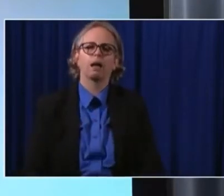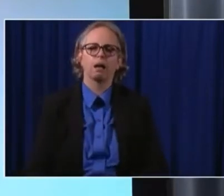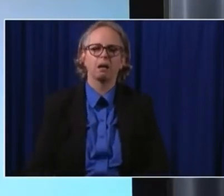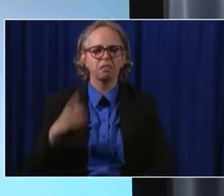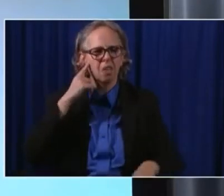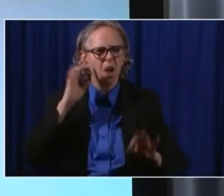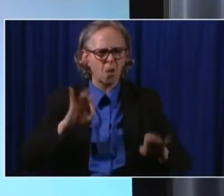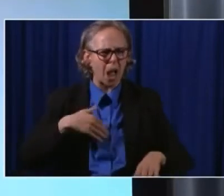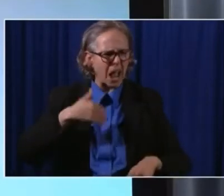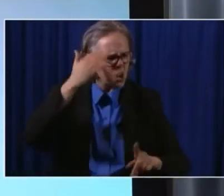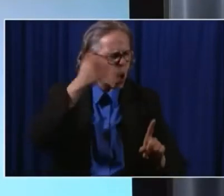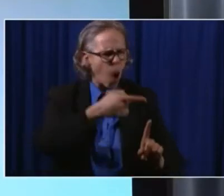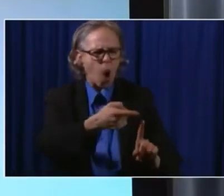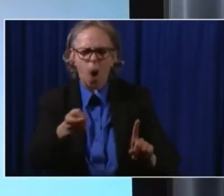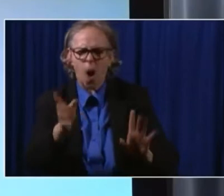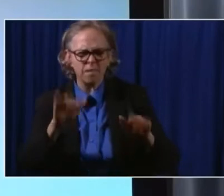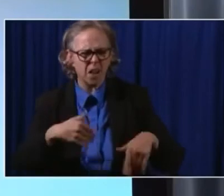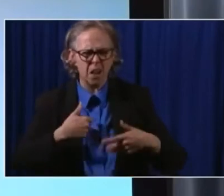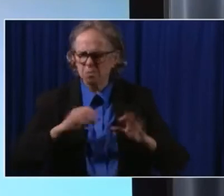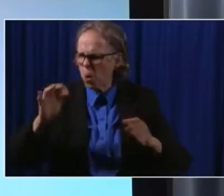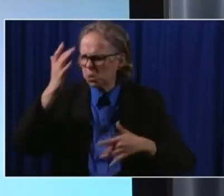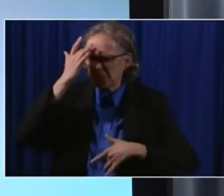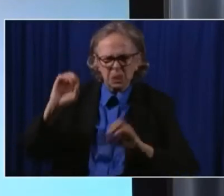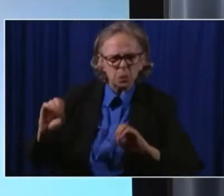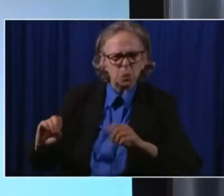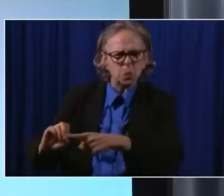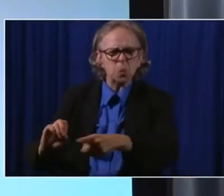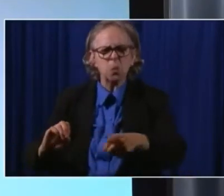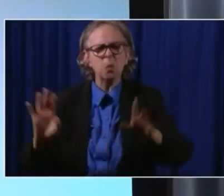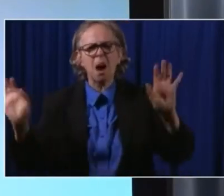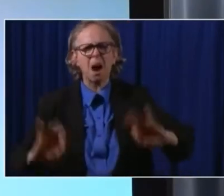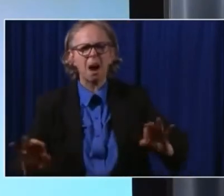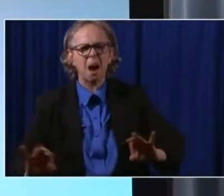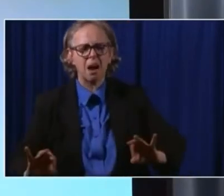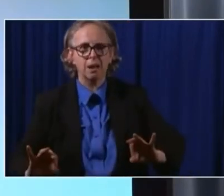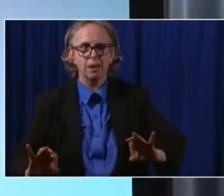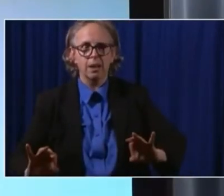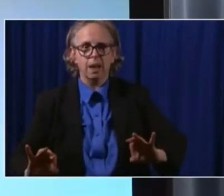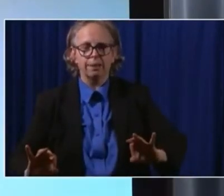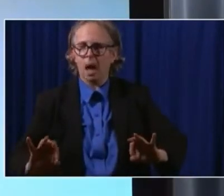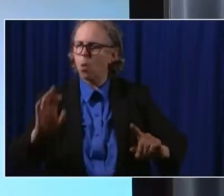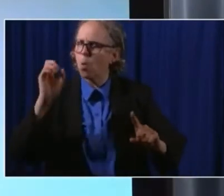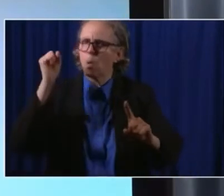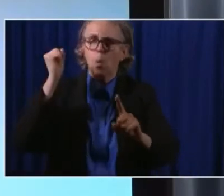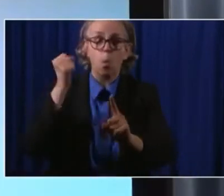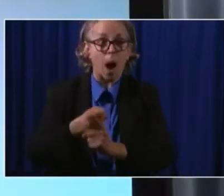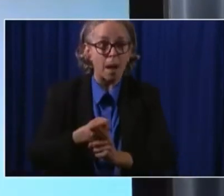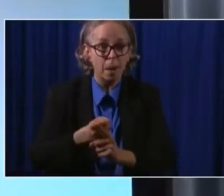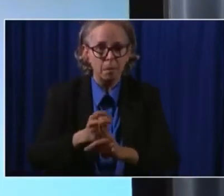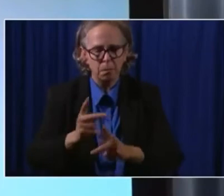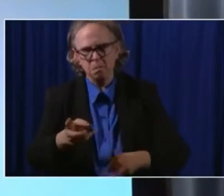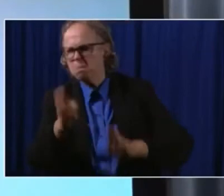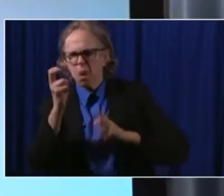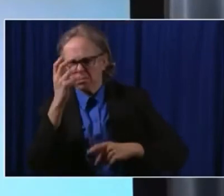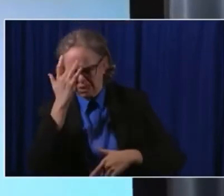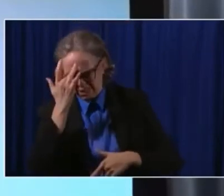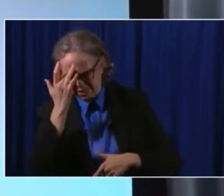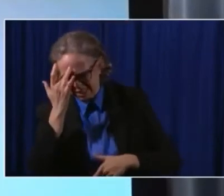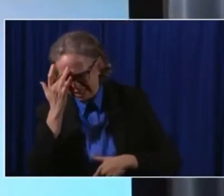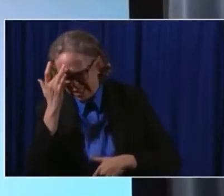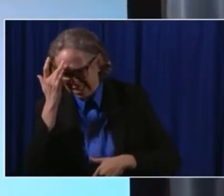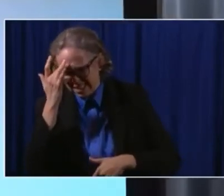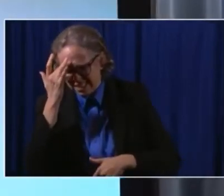people. We've been around them. What's the harm? And sadly, people got sick. I know you shared this on Facebook,